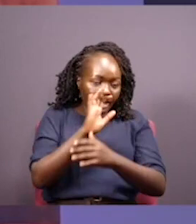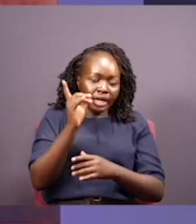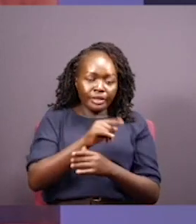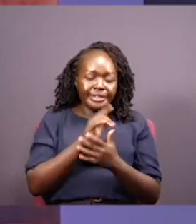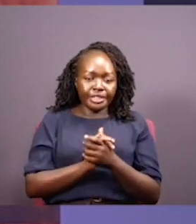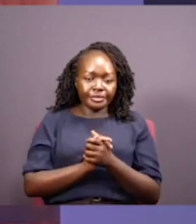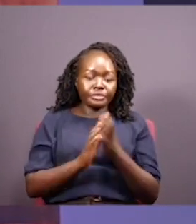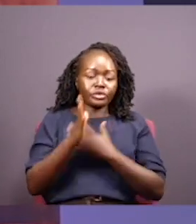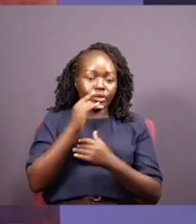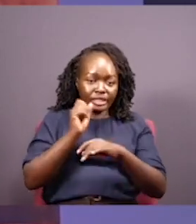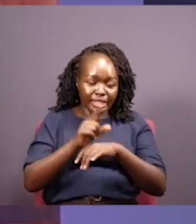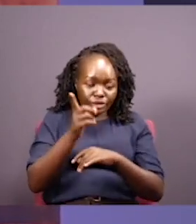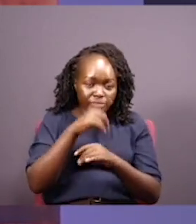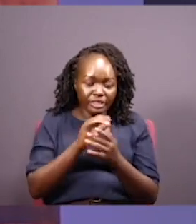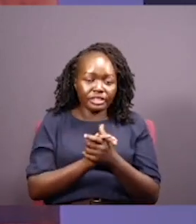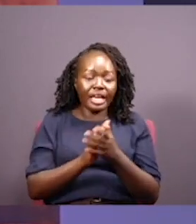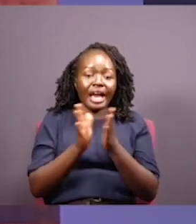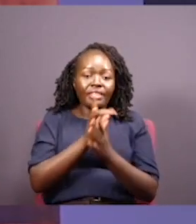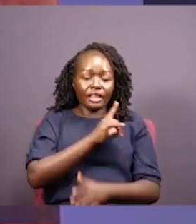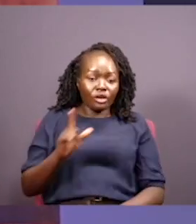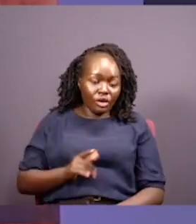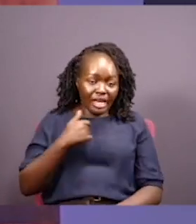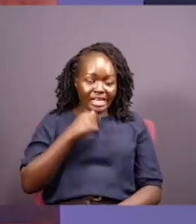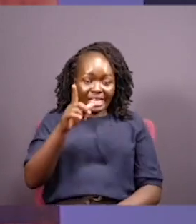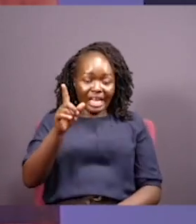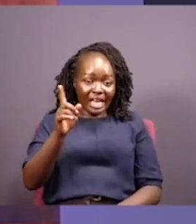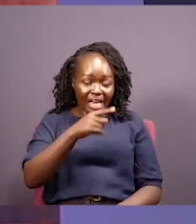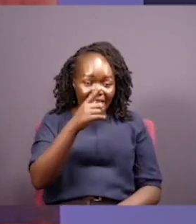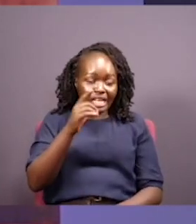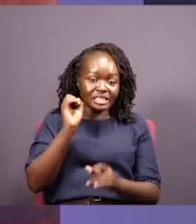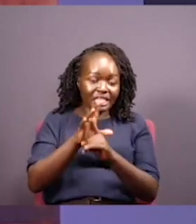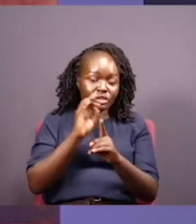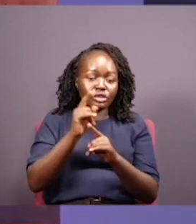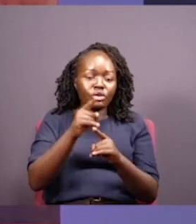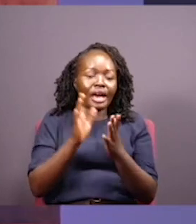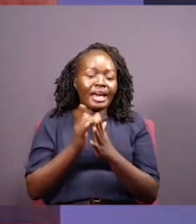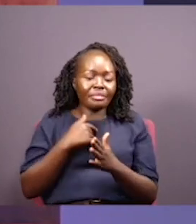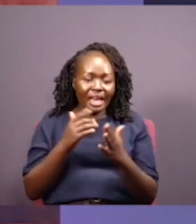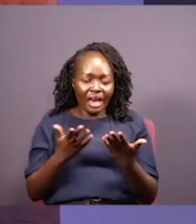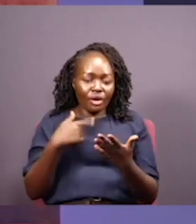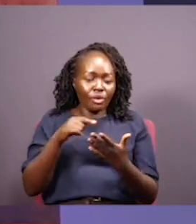commissioned you. And the Lord has counseled you and I on how we are to respond and